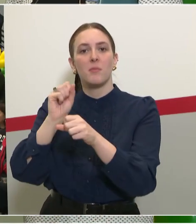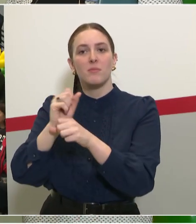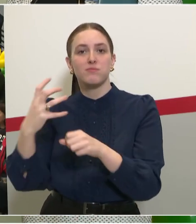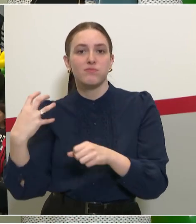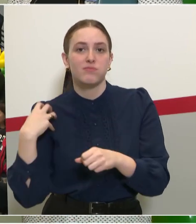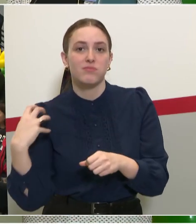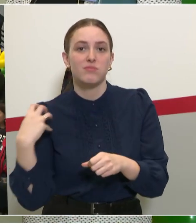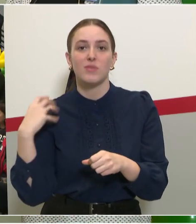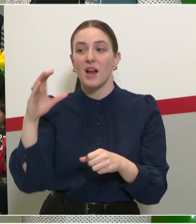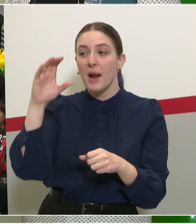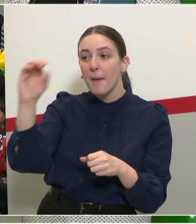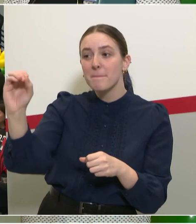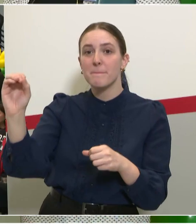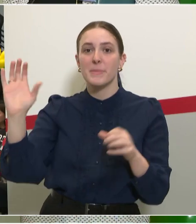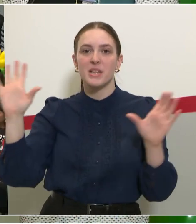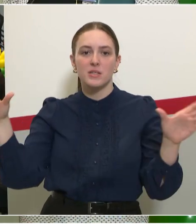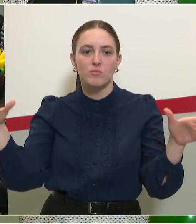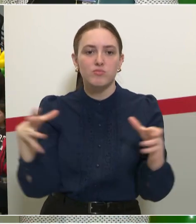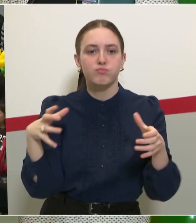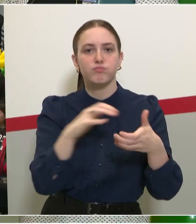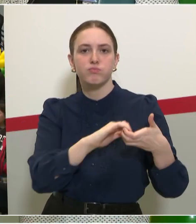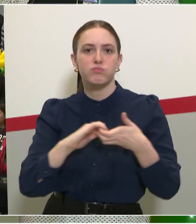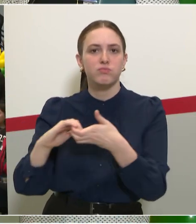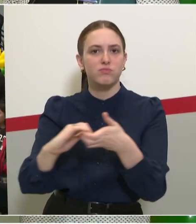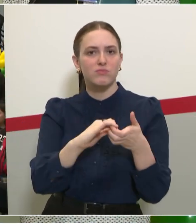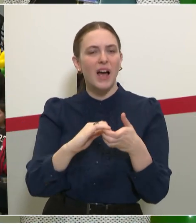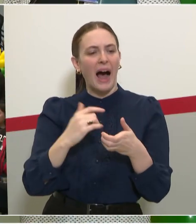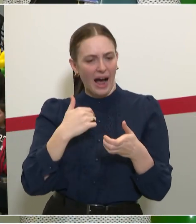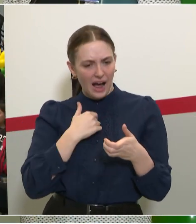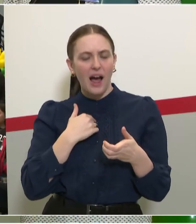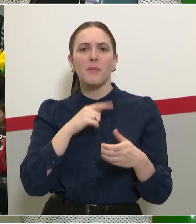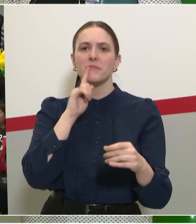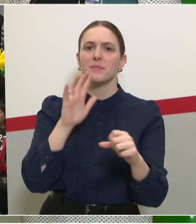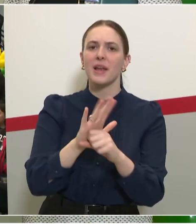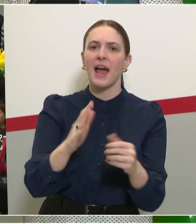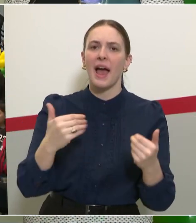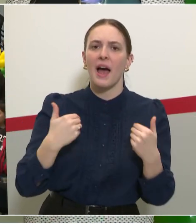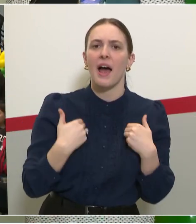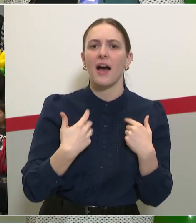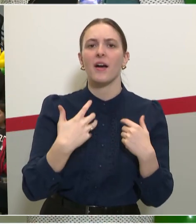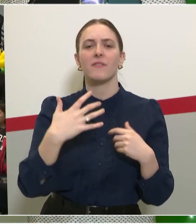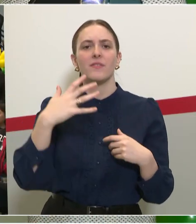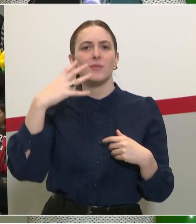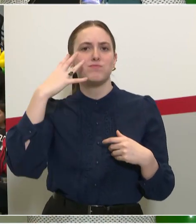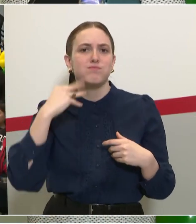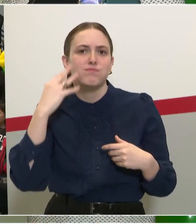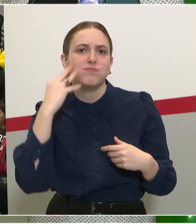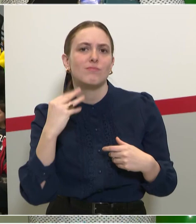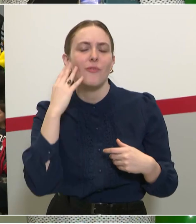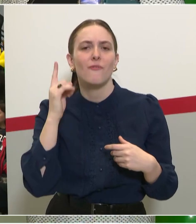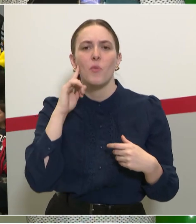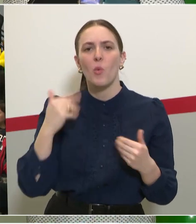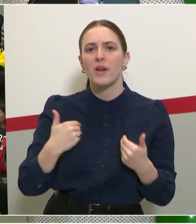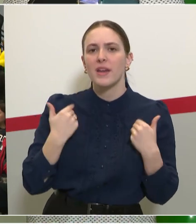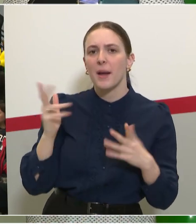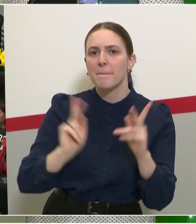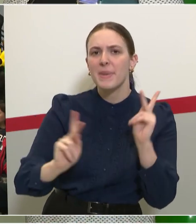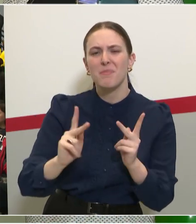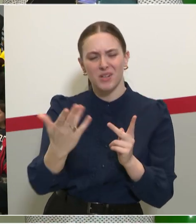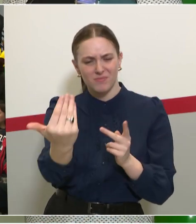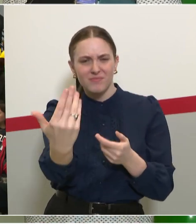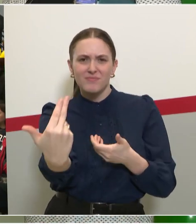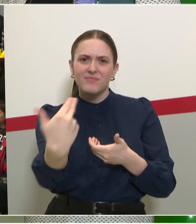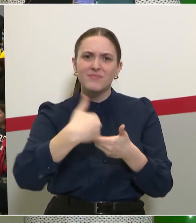their hand and say, I'm committed to have an enriching experience for young people where